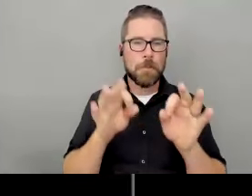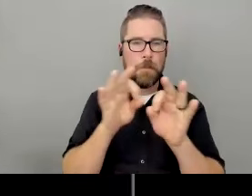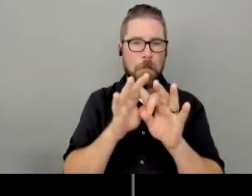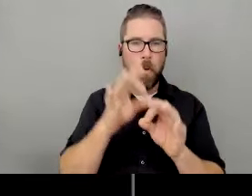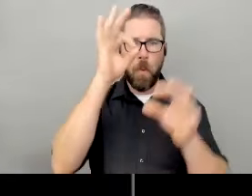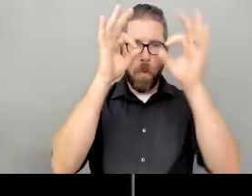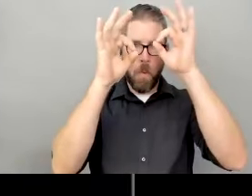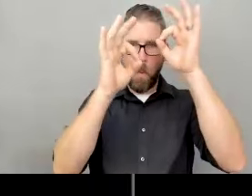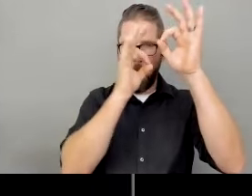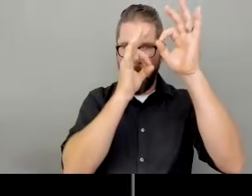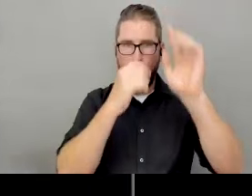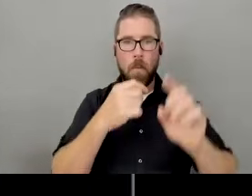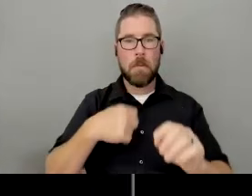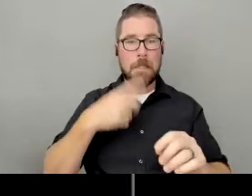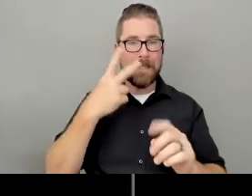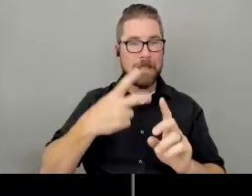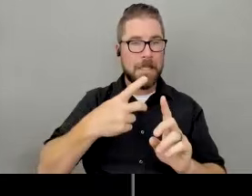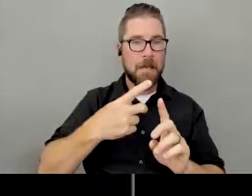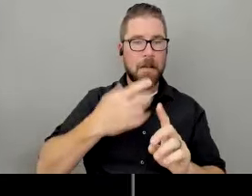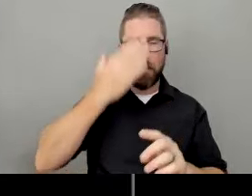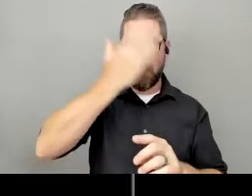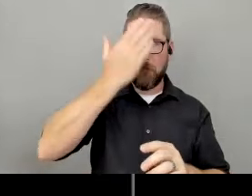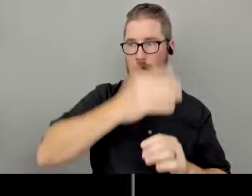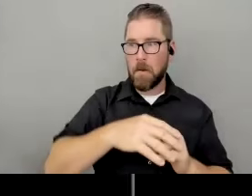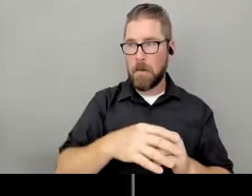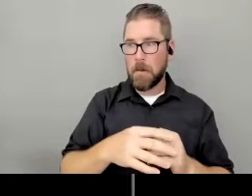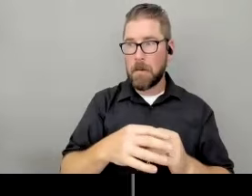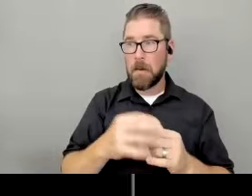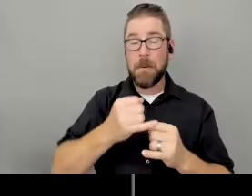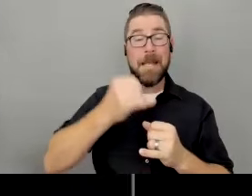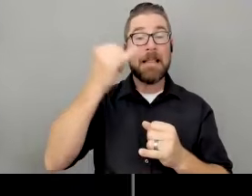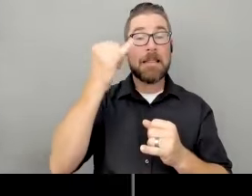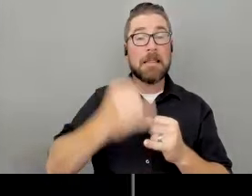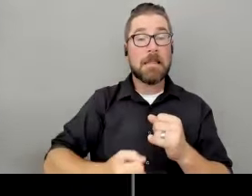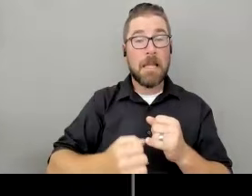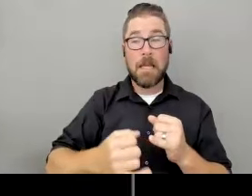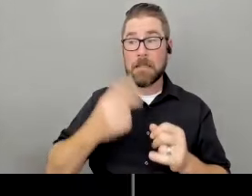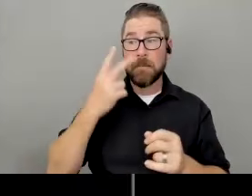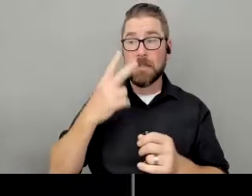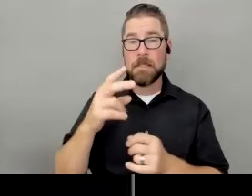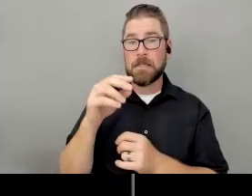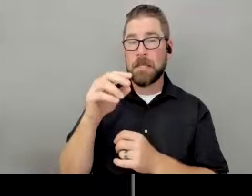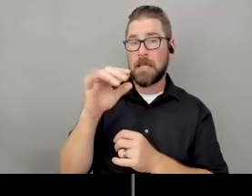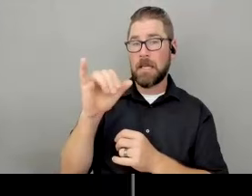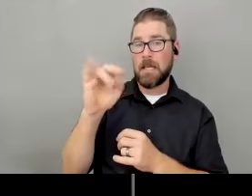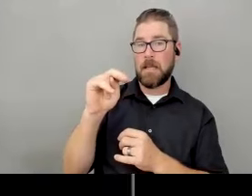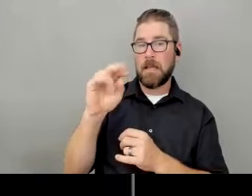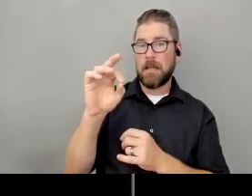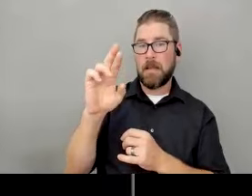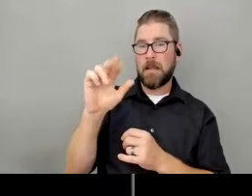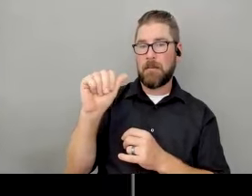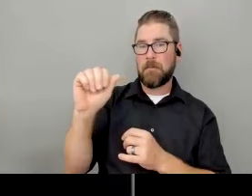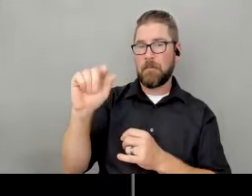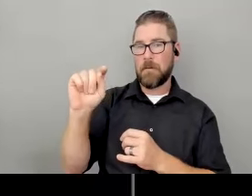view. The final one we're going to talk about is the infratemporal fossa, which kind of is the space located